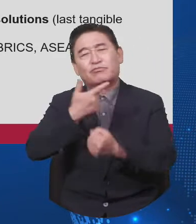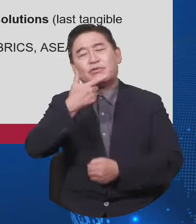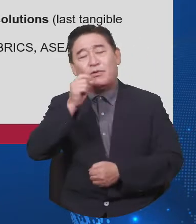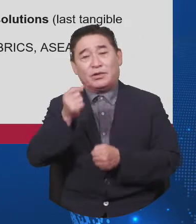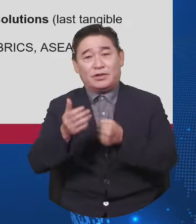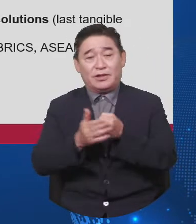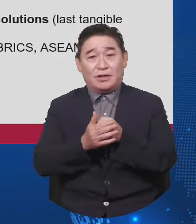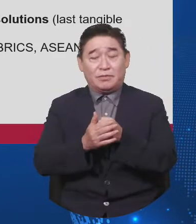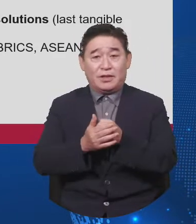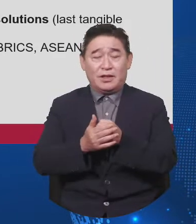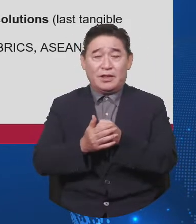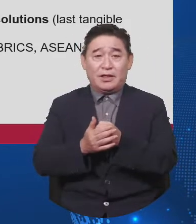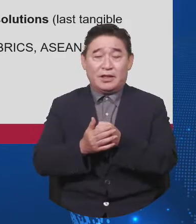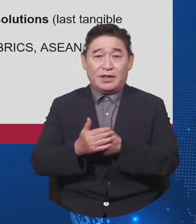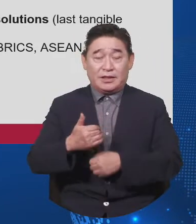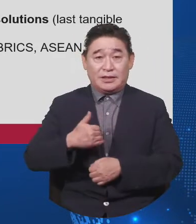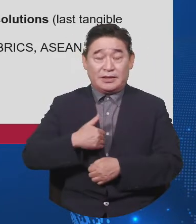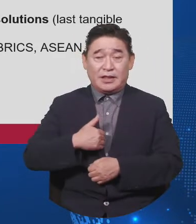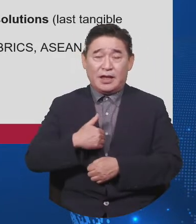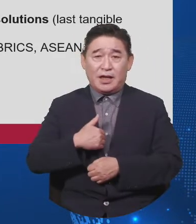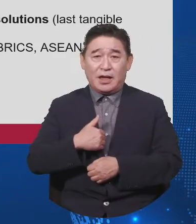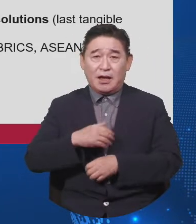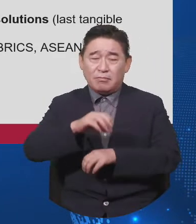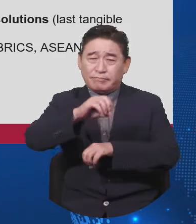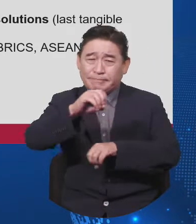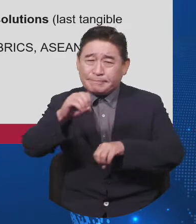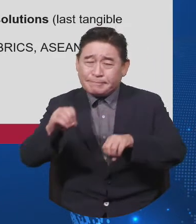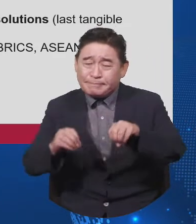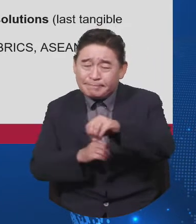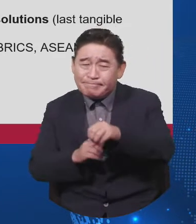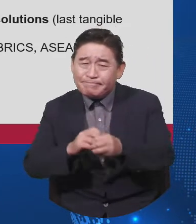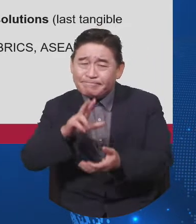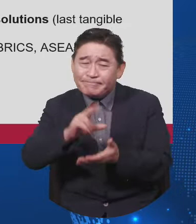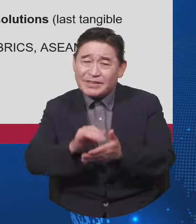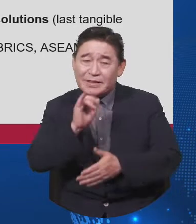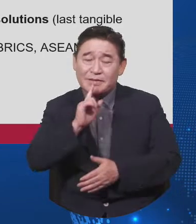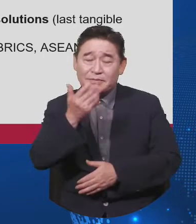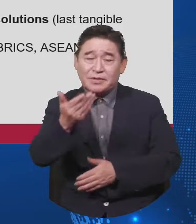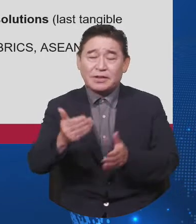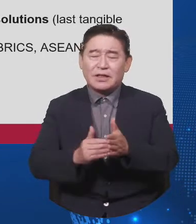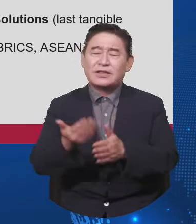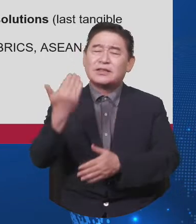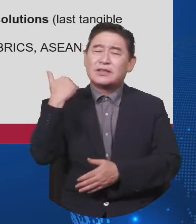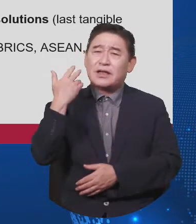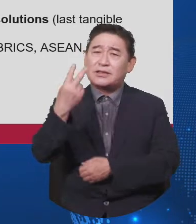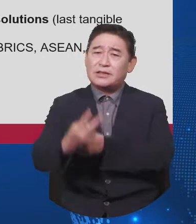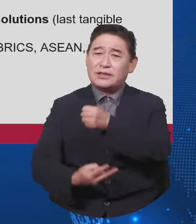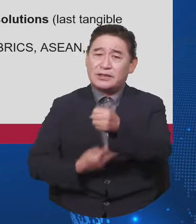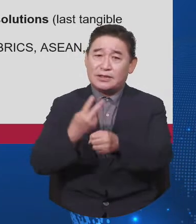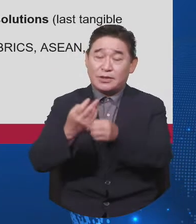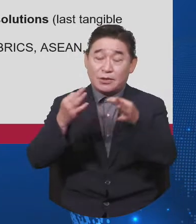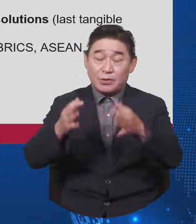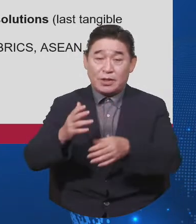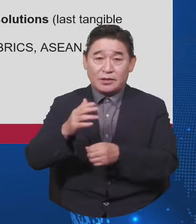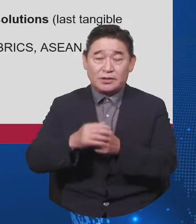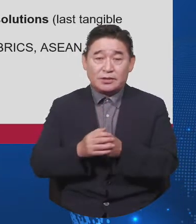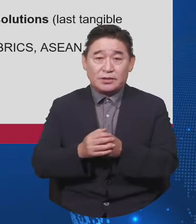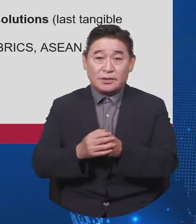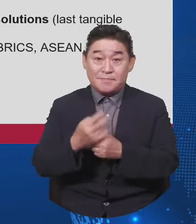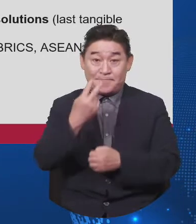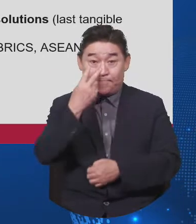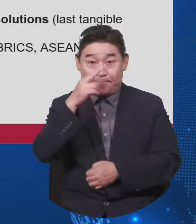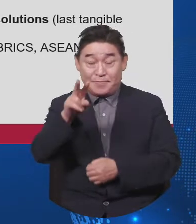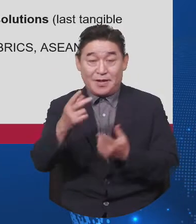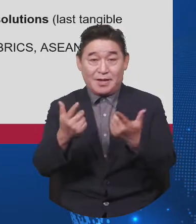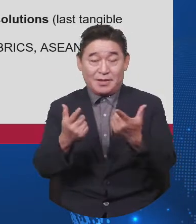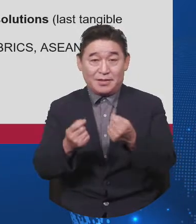few illustrations in this regard. I think what we saw over the last couple of years already is a more tense